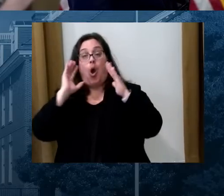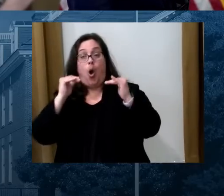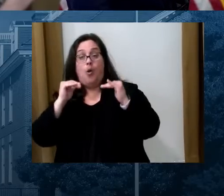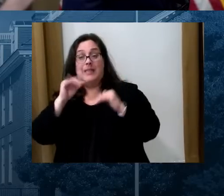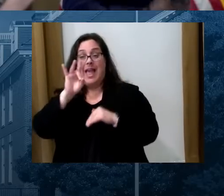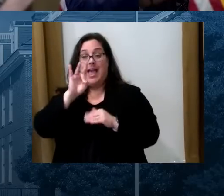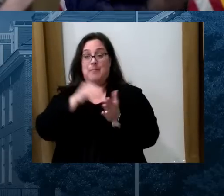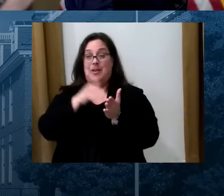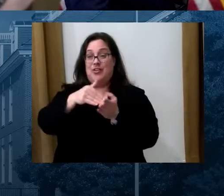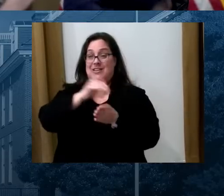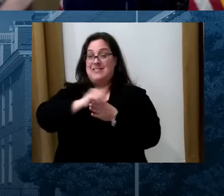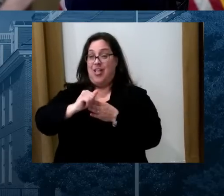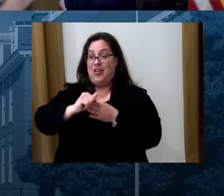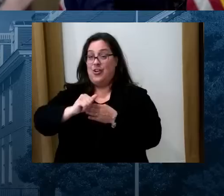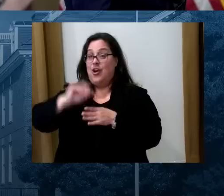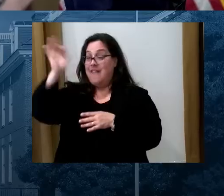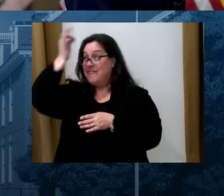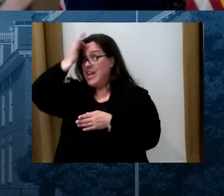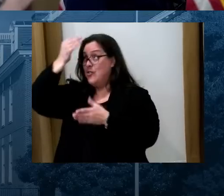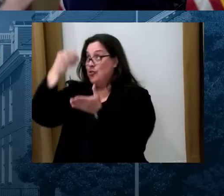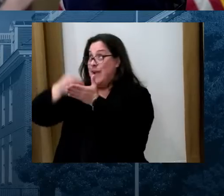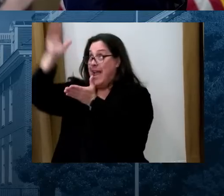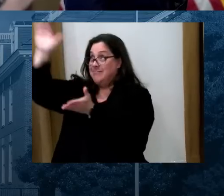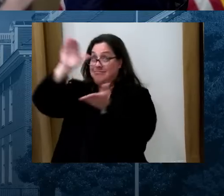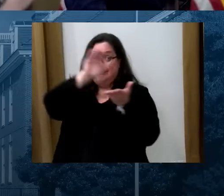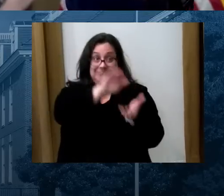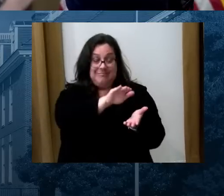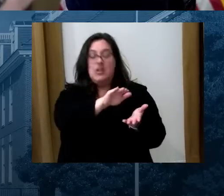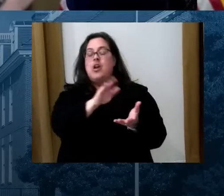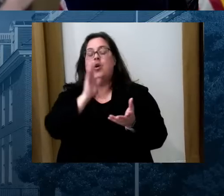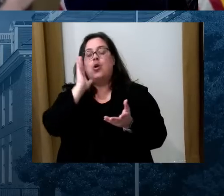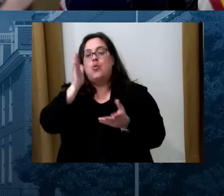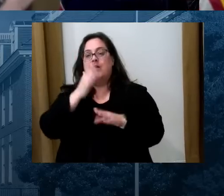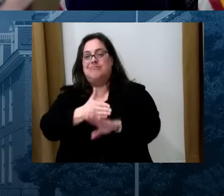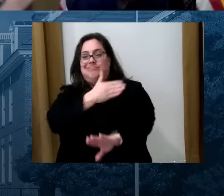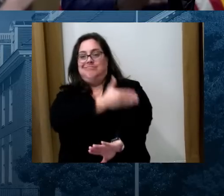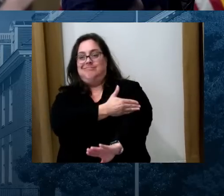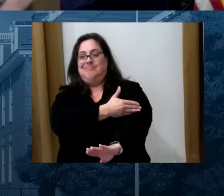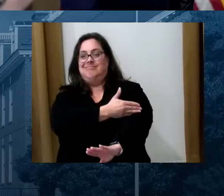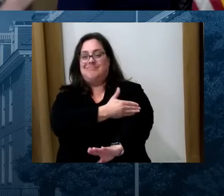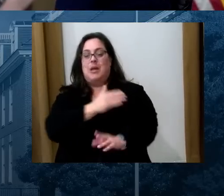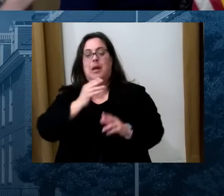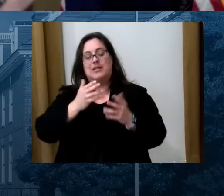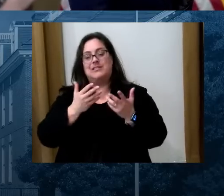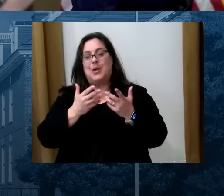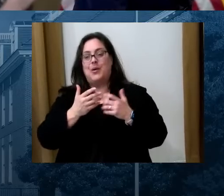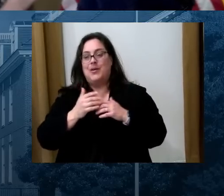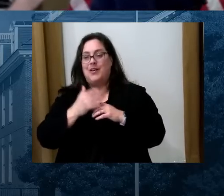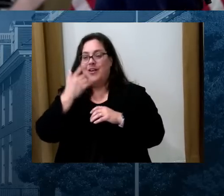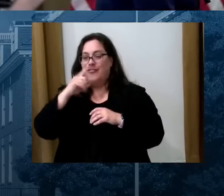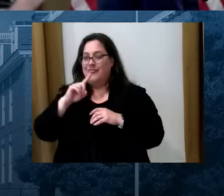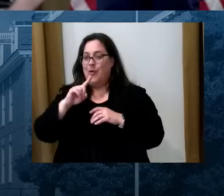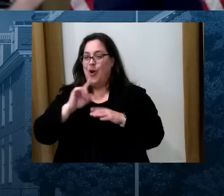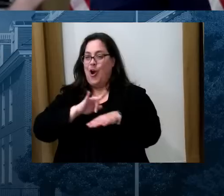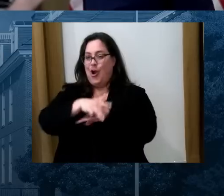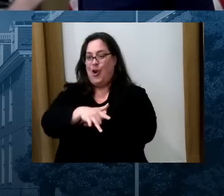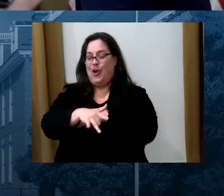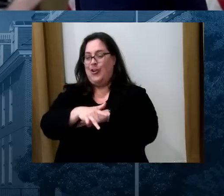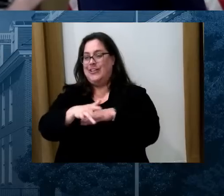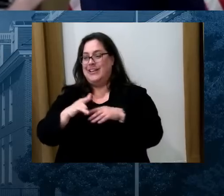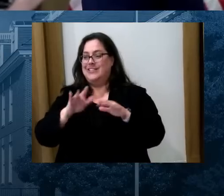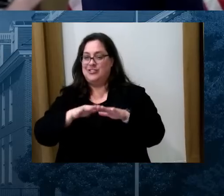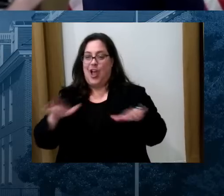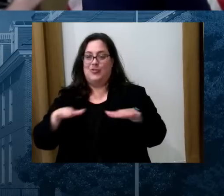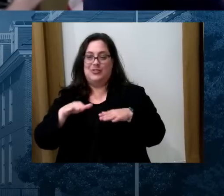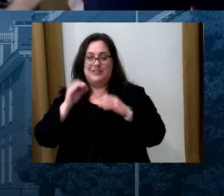receive would give us some good research and understanding to hopefully, as I've been saying, build a better mousetrap when it comes to early childhood